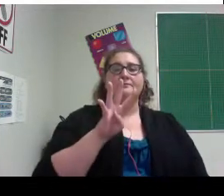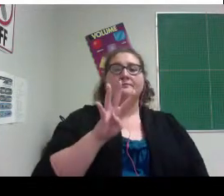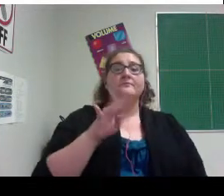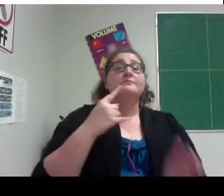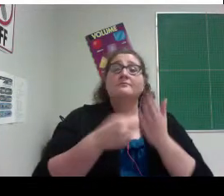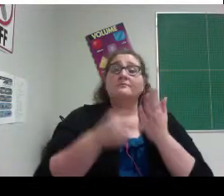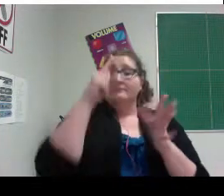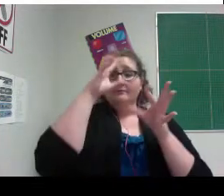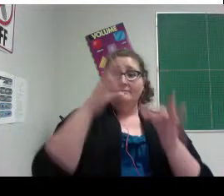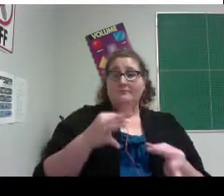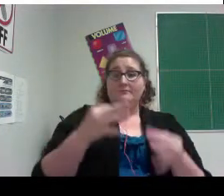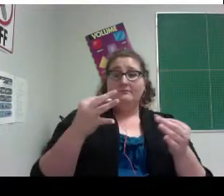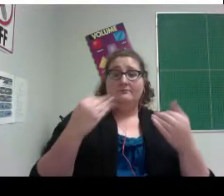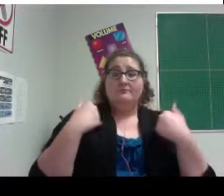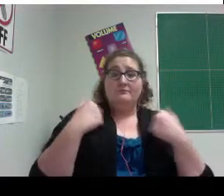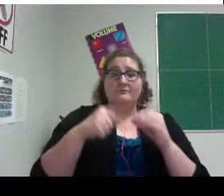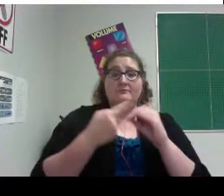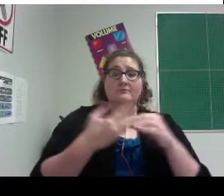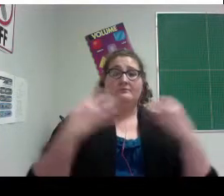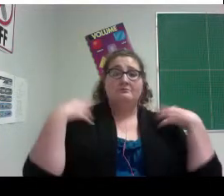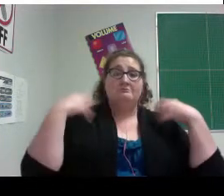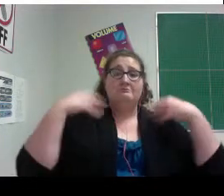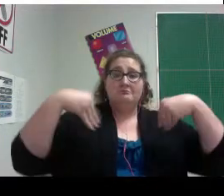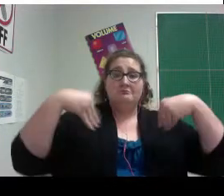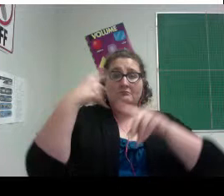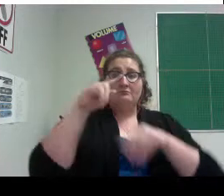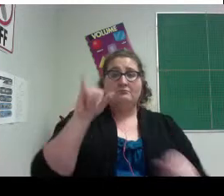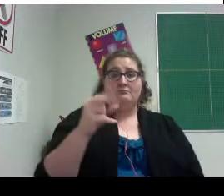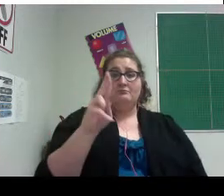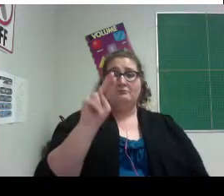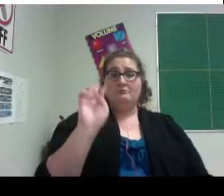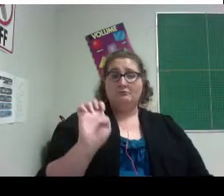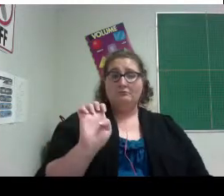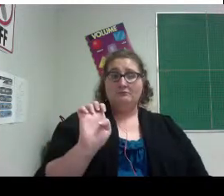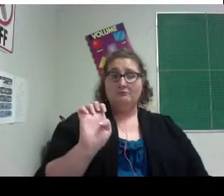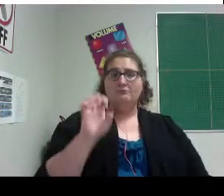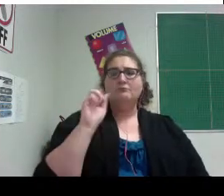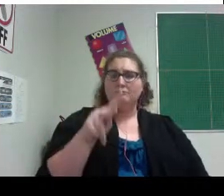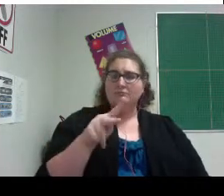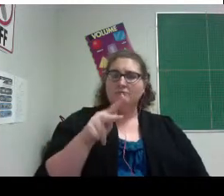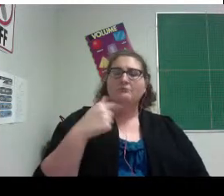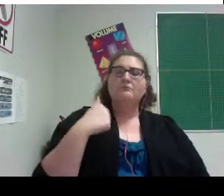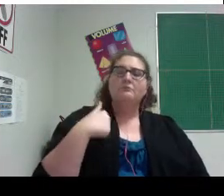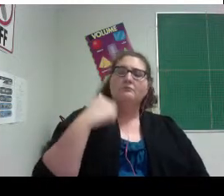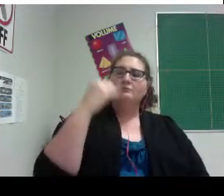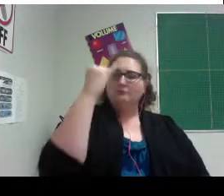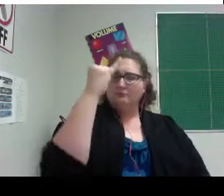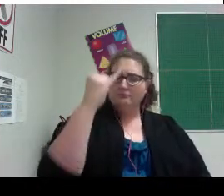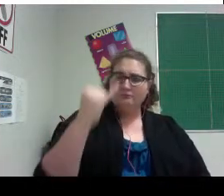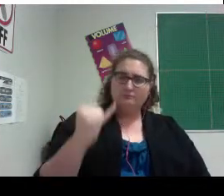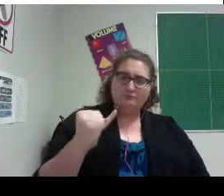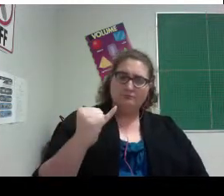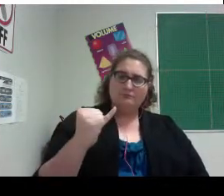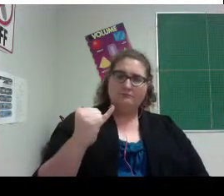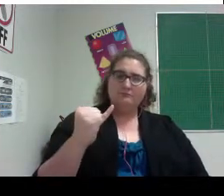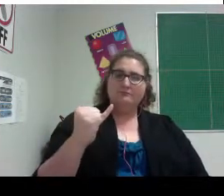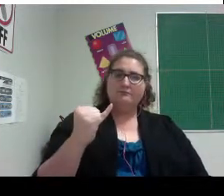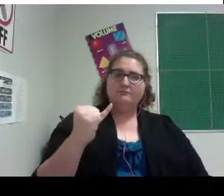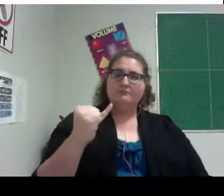Example 4 says, what conjecture can you make about backpack sales in June? Okay, well, if we draw a line of best fit